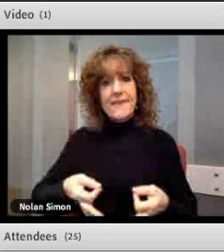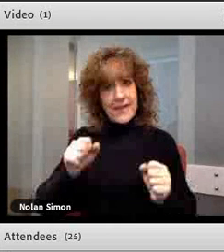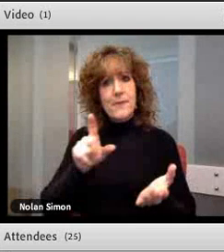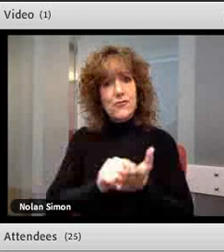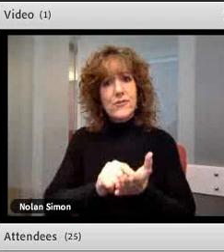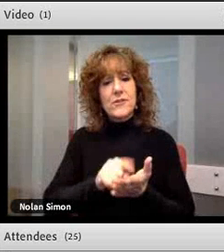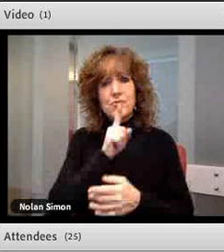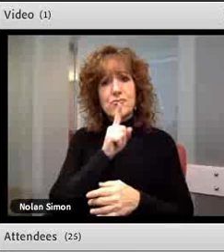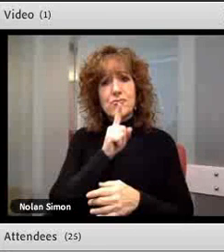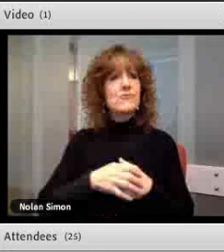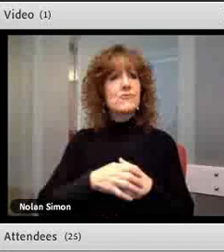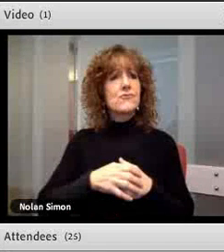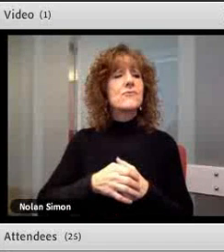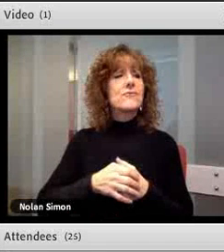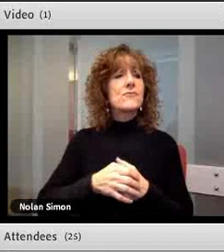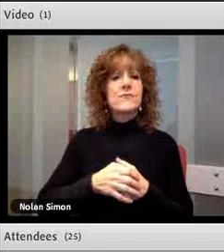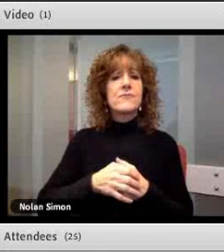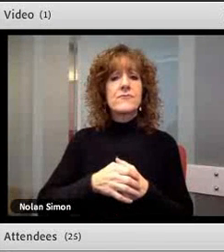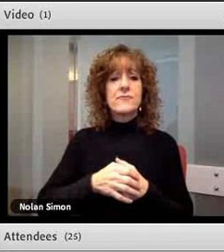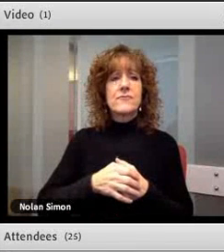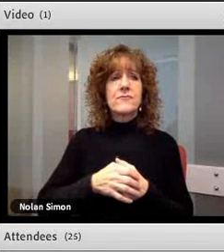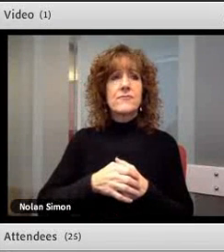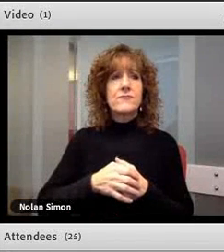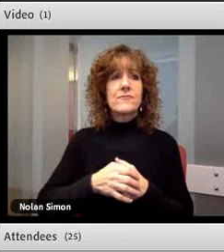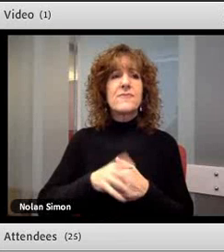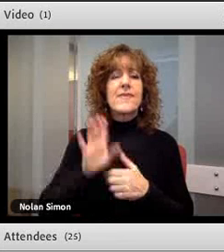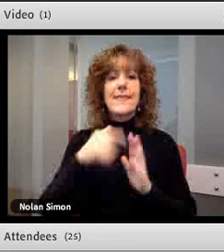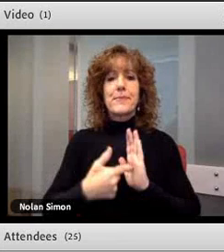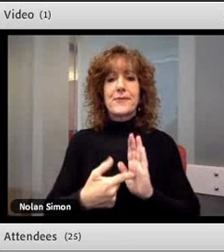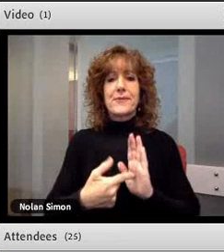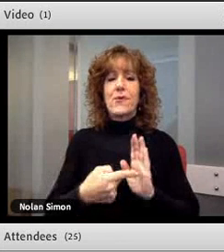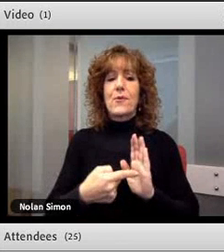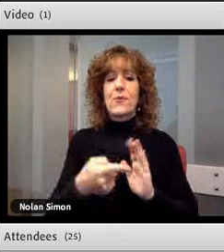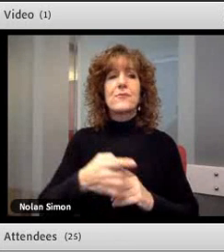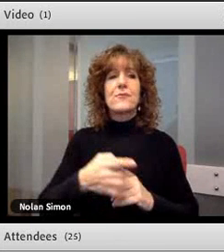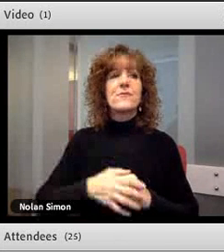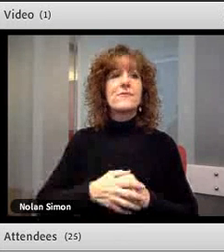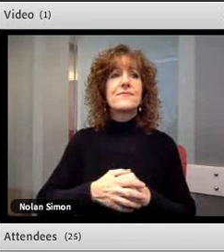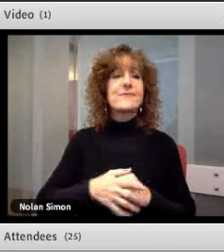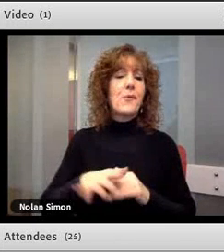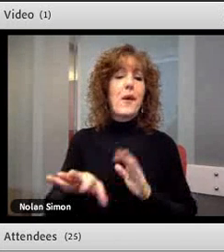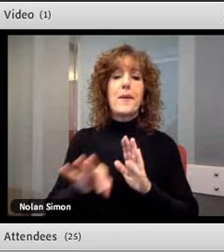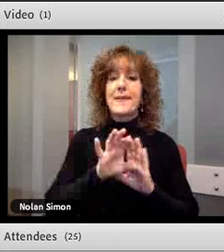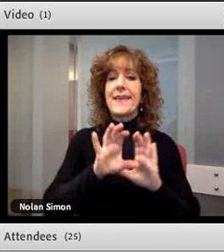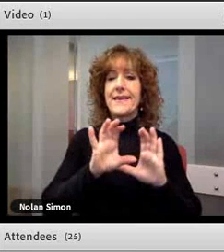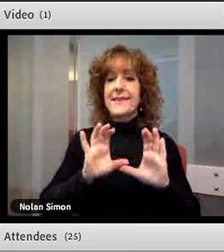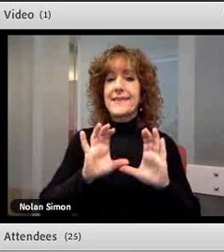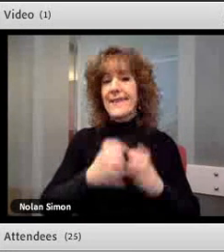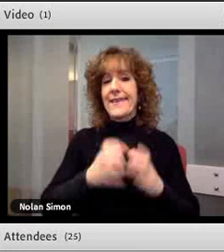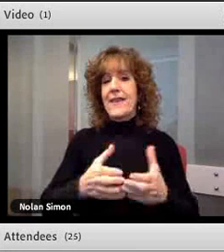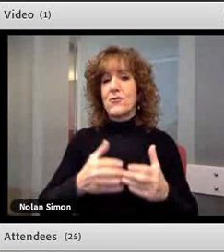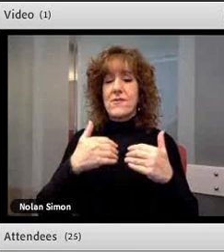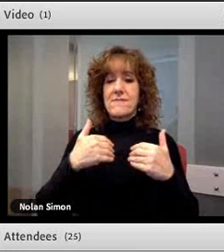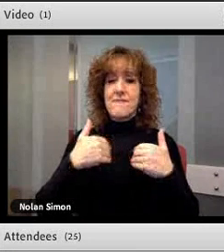so, here, let me just show you. So here, if I say I pick the category animals,